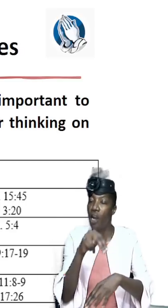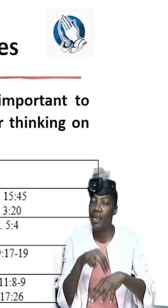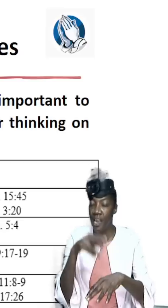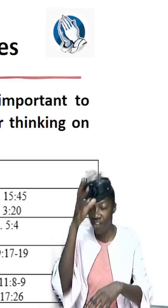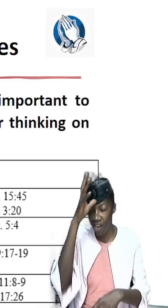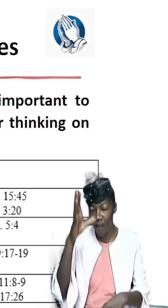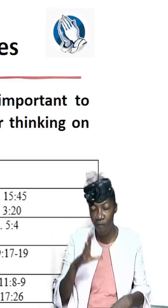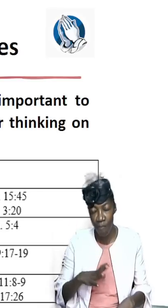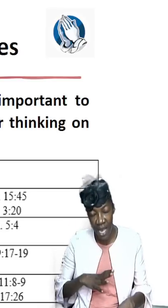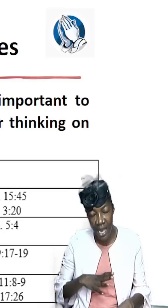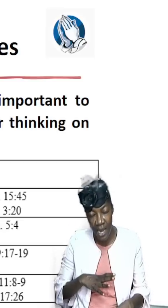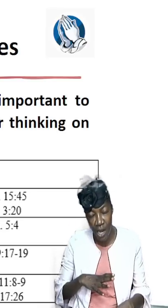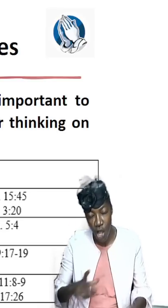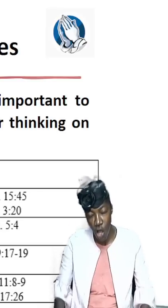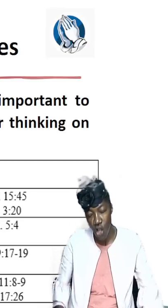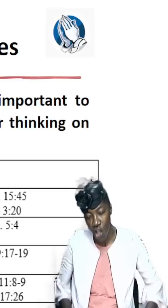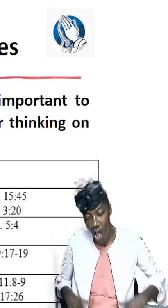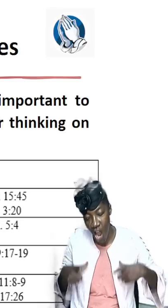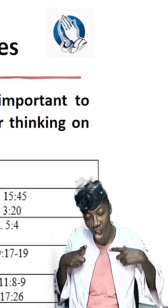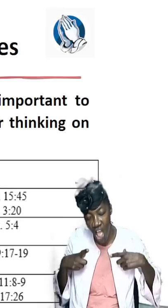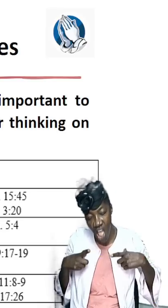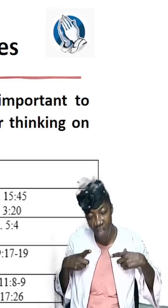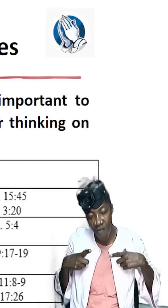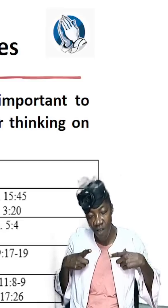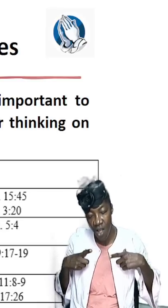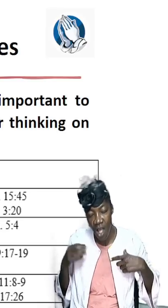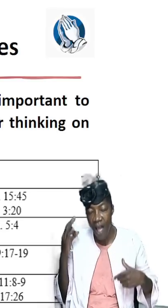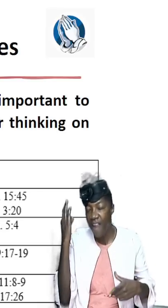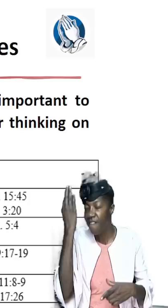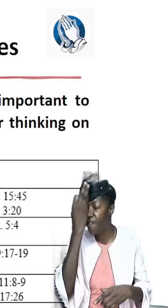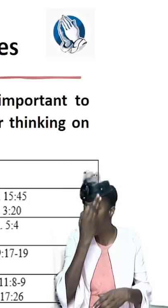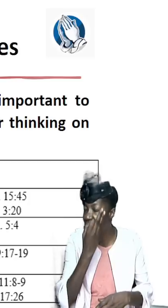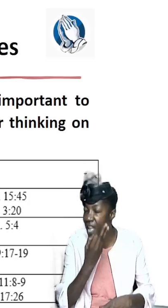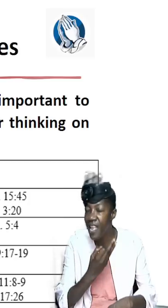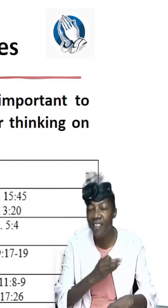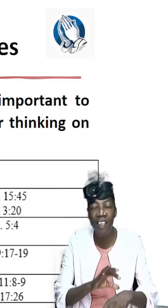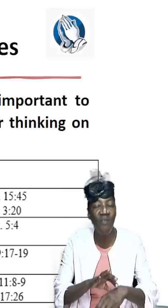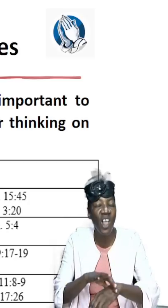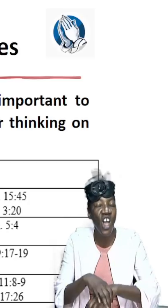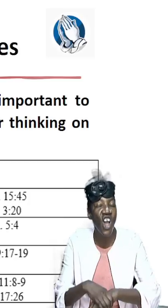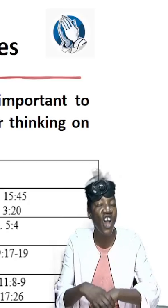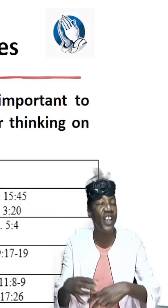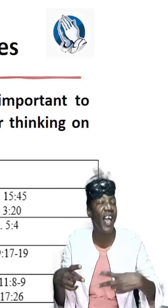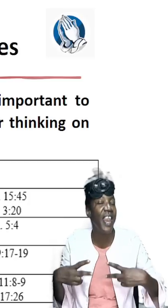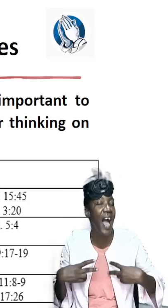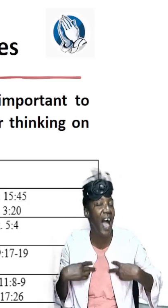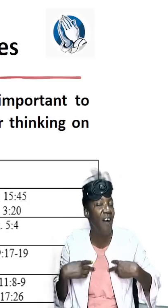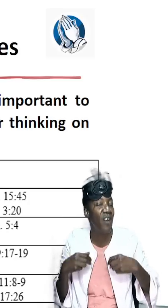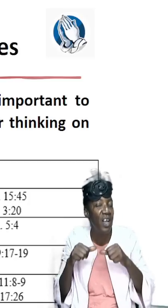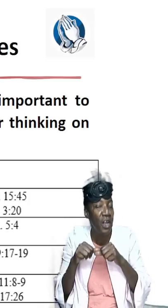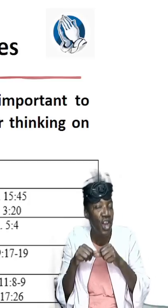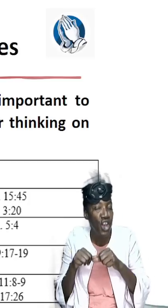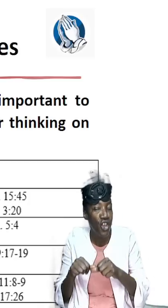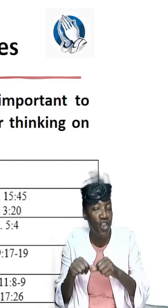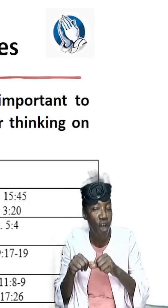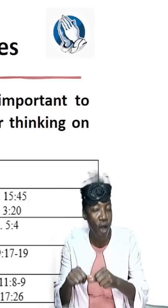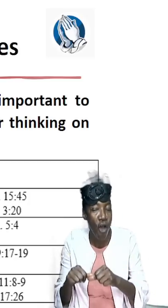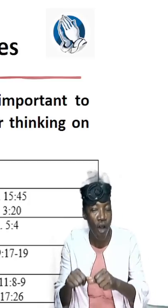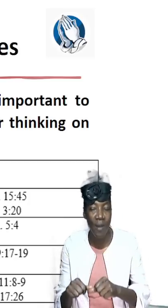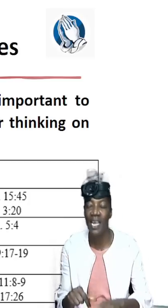dwell on all the face of the earth, and hath determined